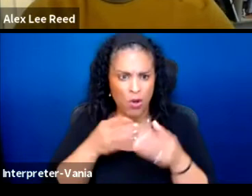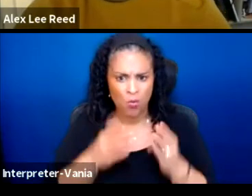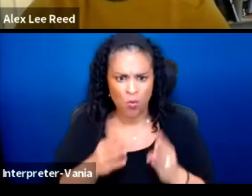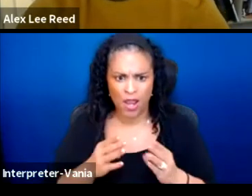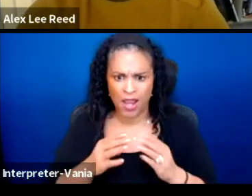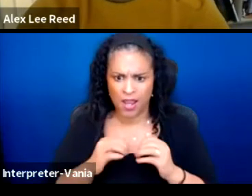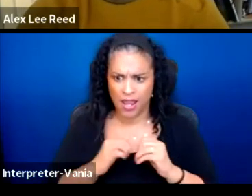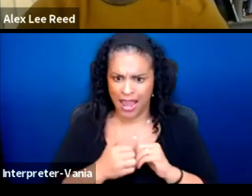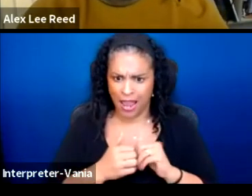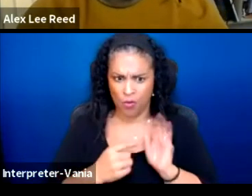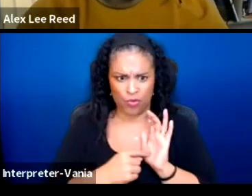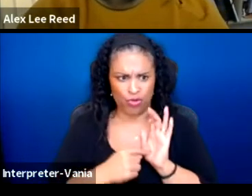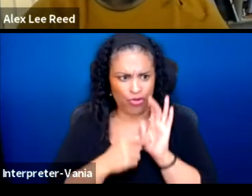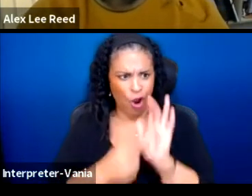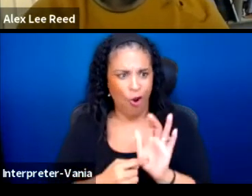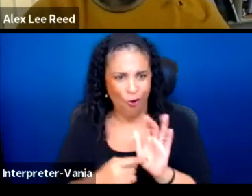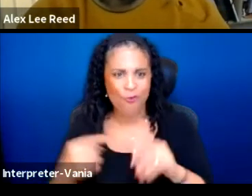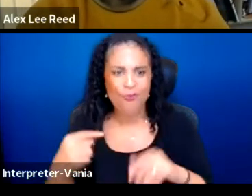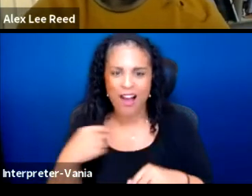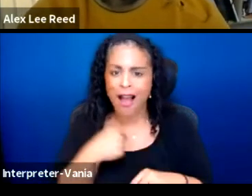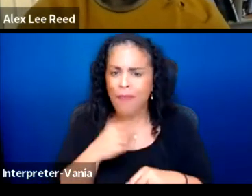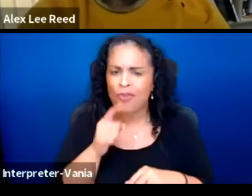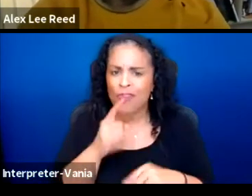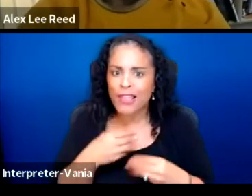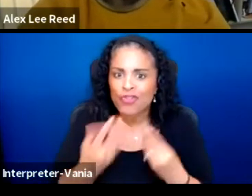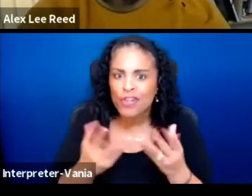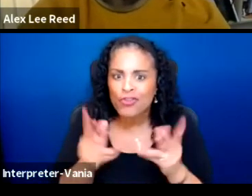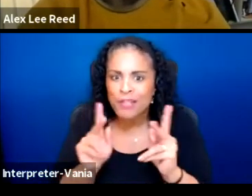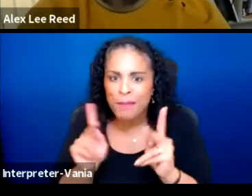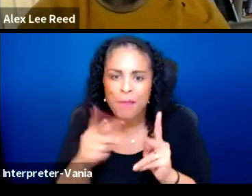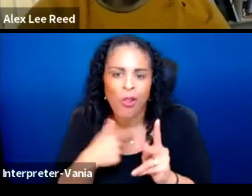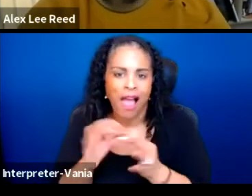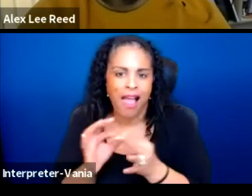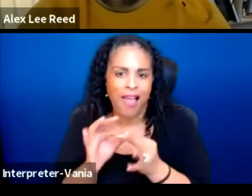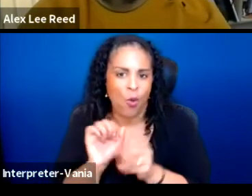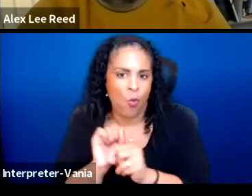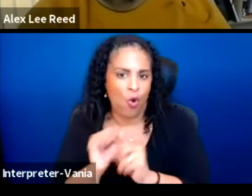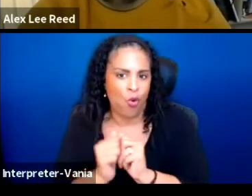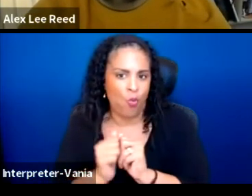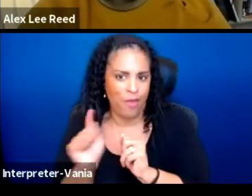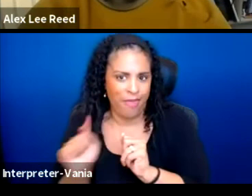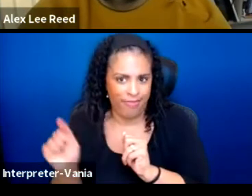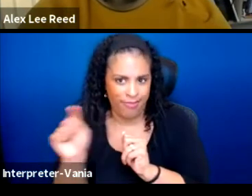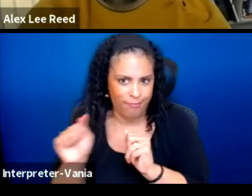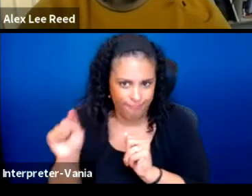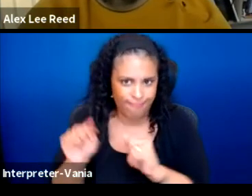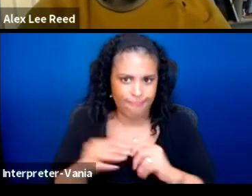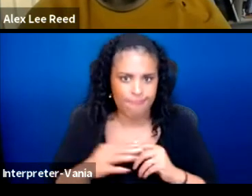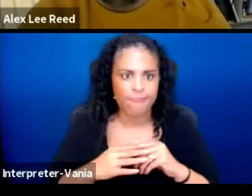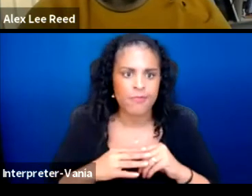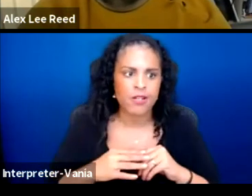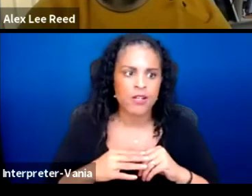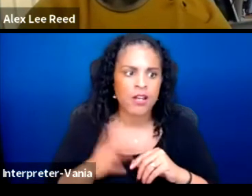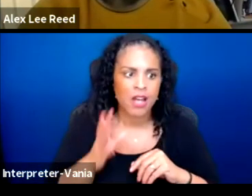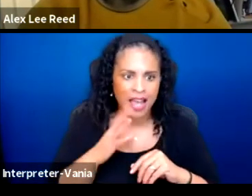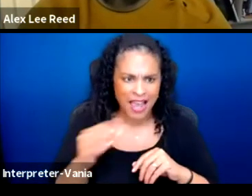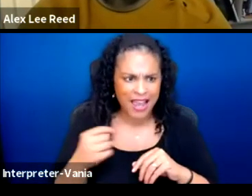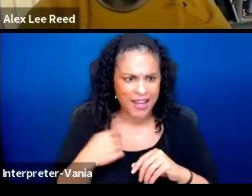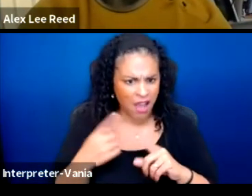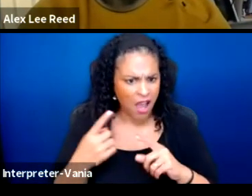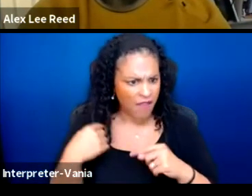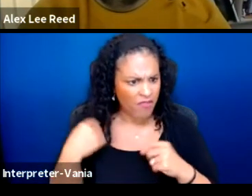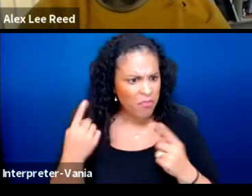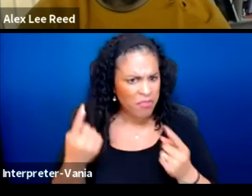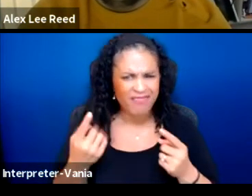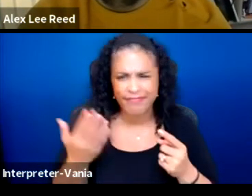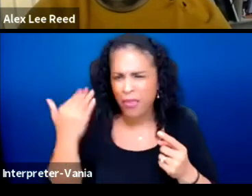it manifests itself, I'm really generous to the people that I work with. And And I have been in the